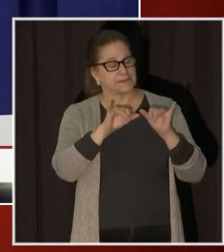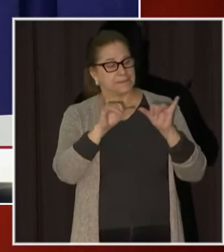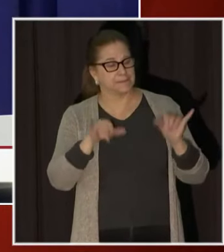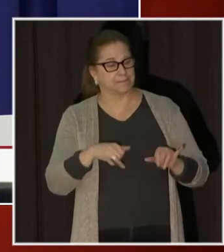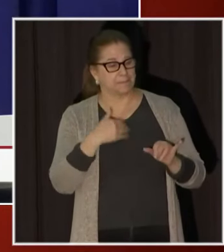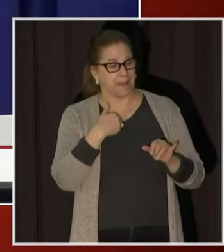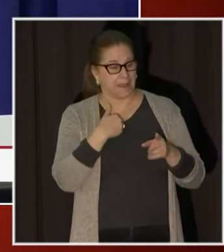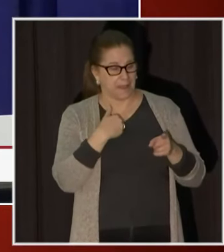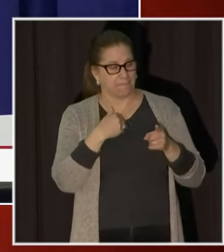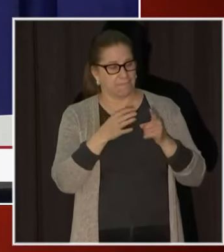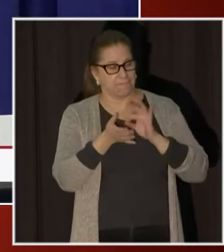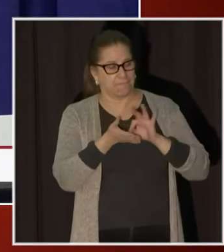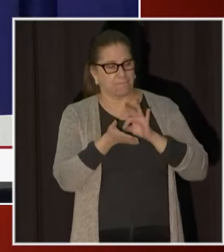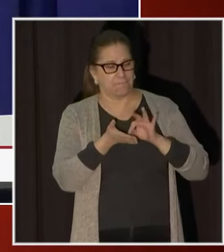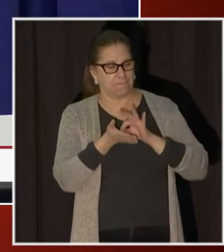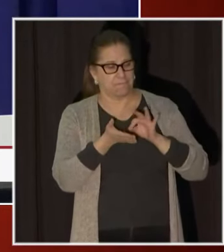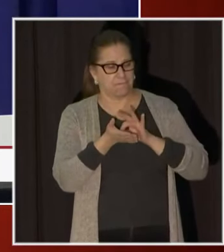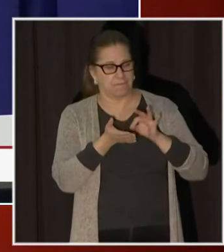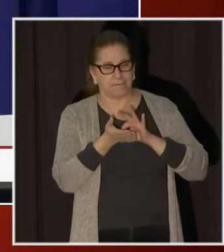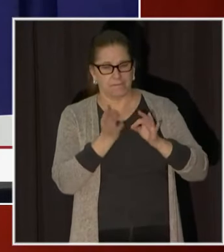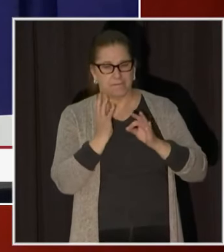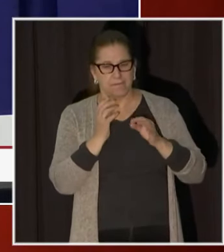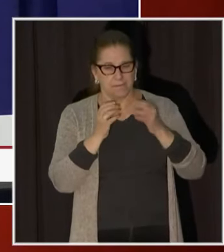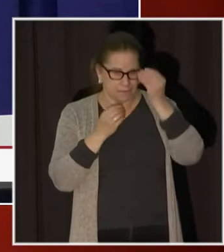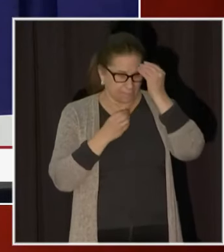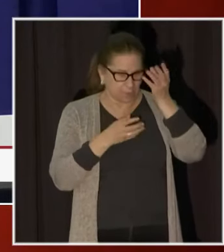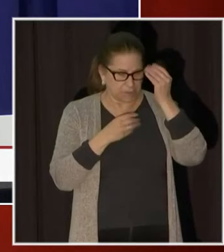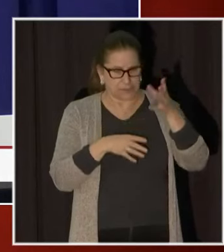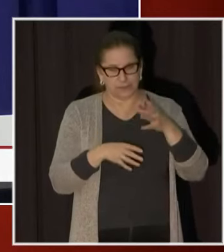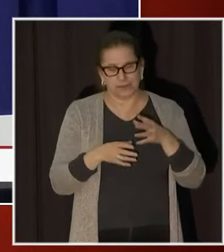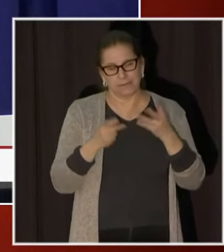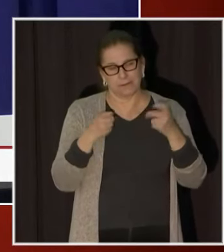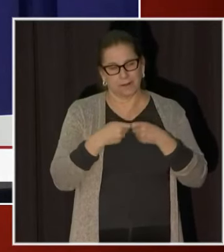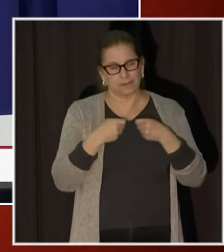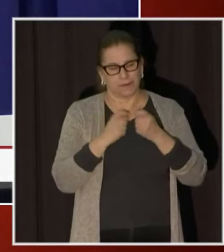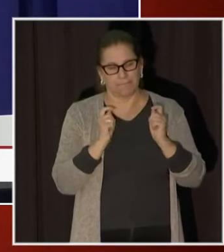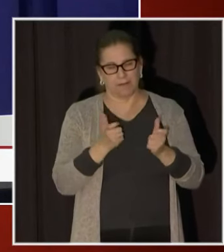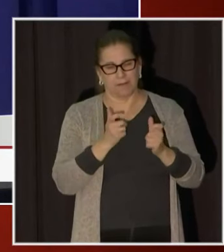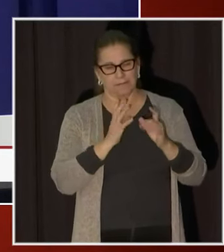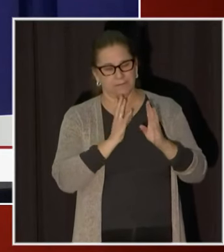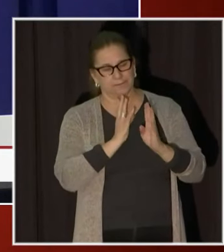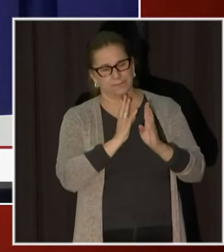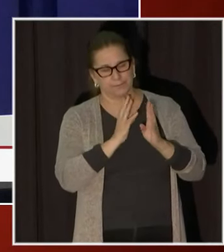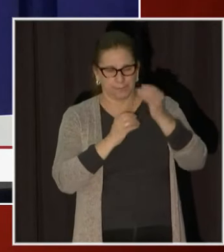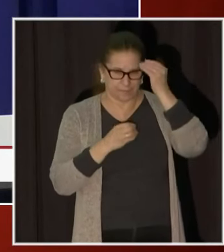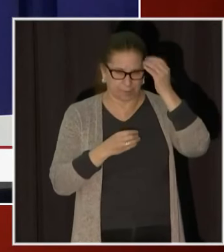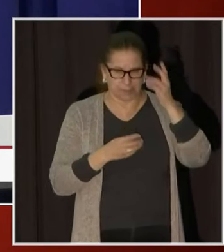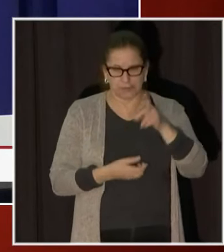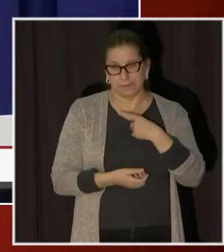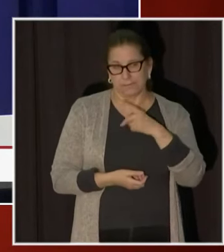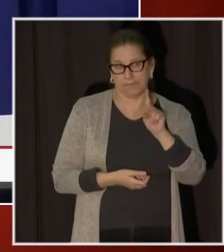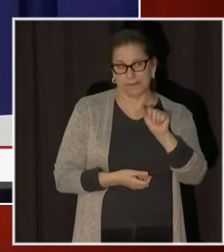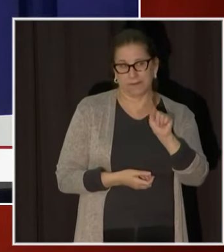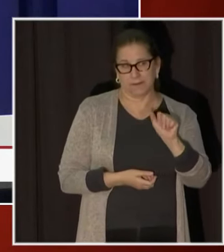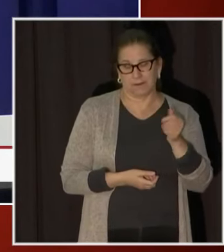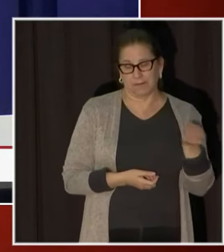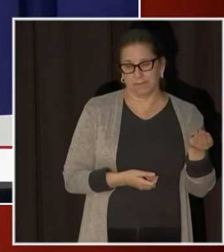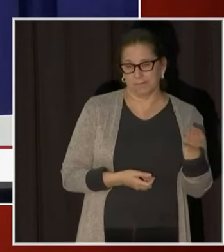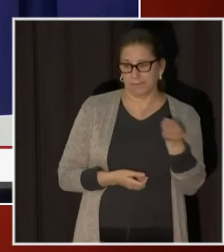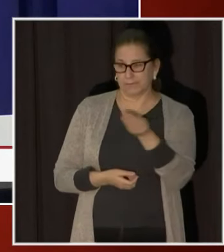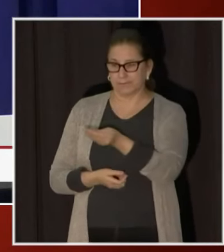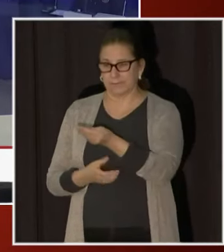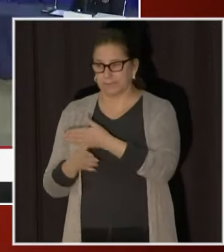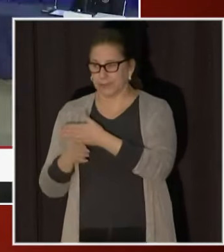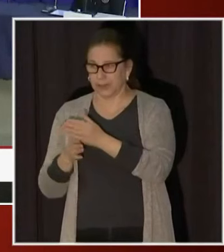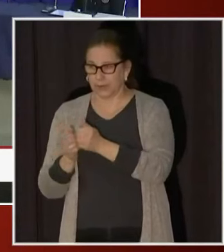Sophie? Oh, sorry. One of the common questions we've been getting from residents is they're seeing all these reopening metrics, and we're not close to